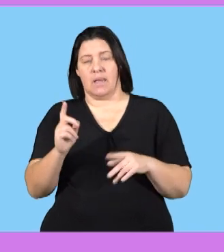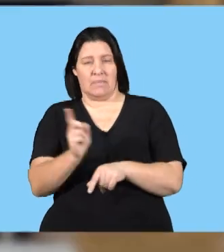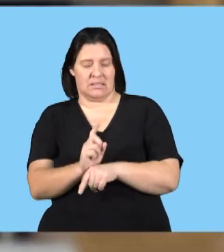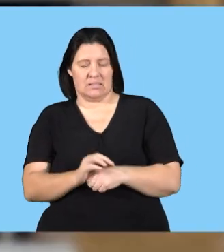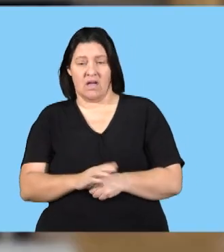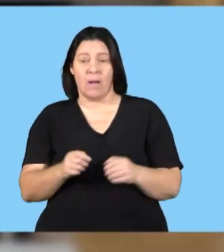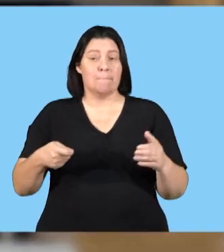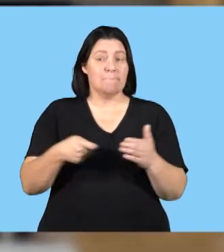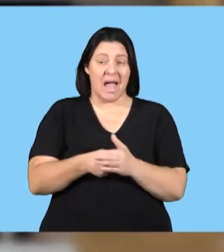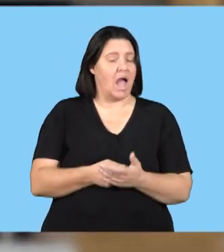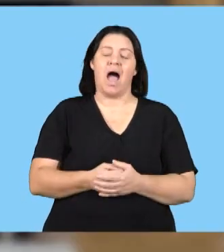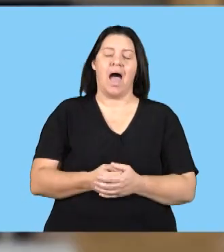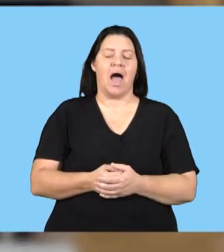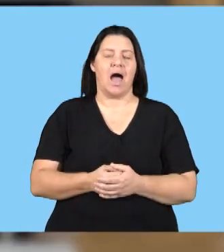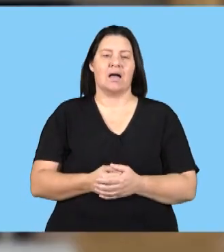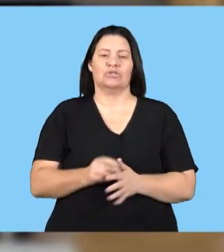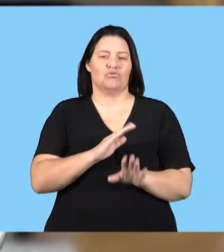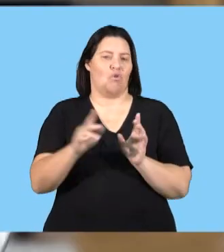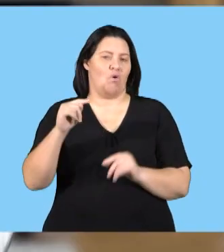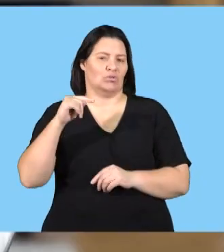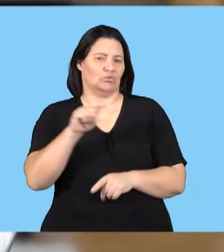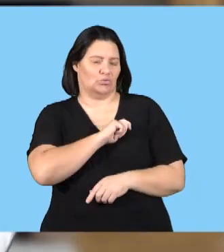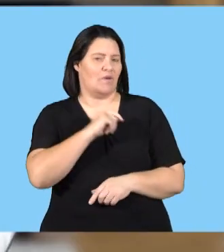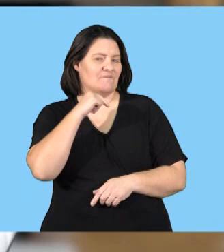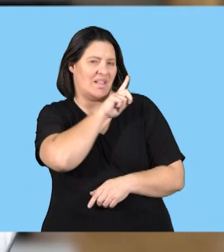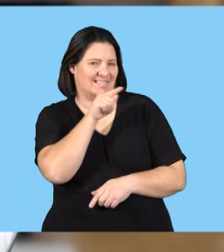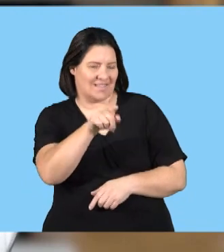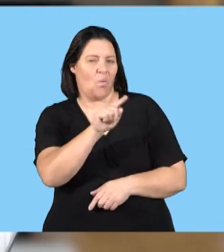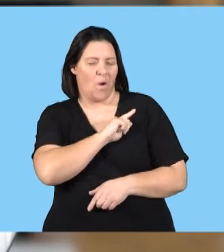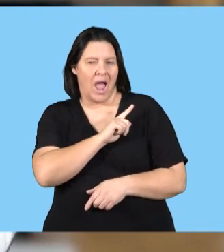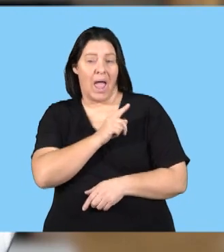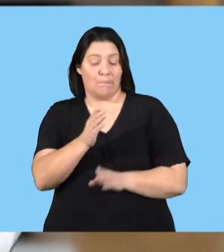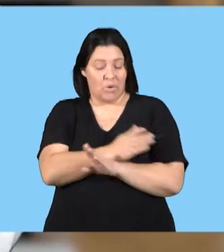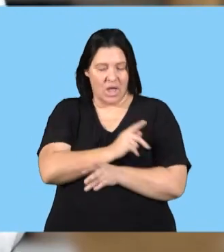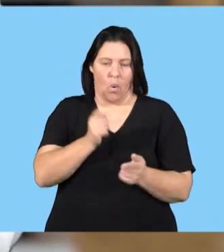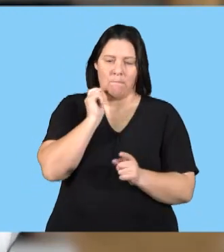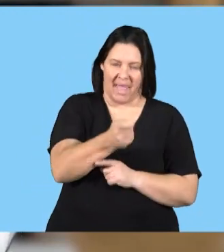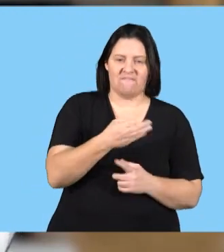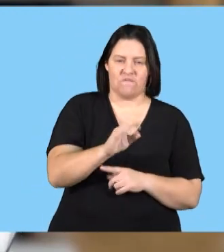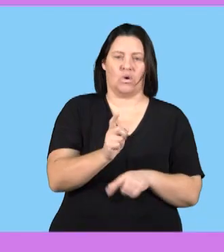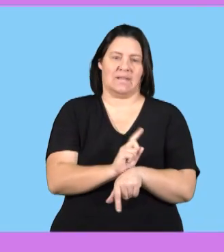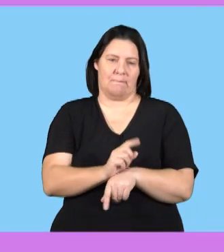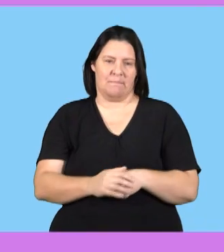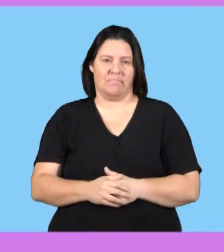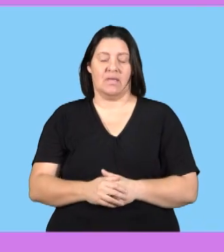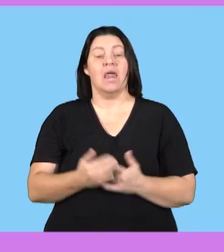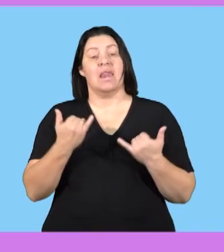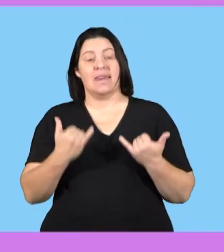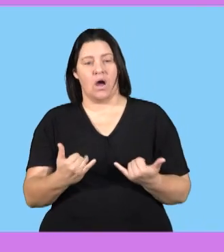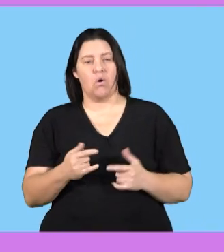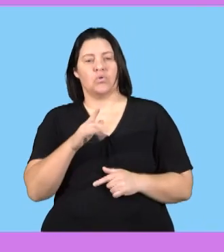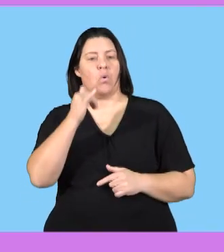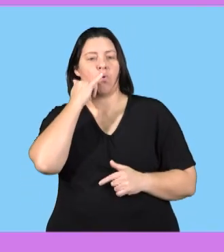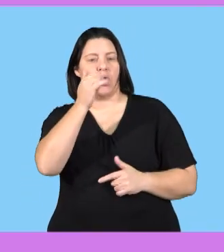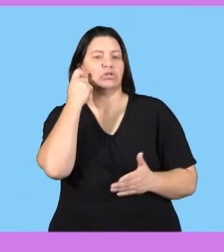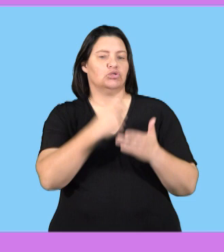buy prepaid, you basically pay for the minutes that you're going to spend. Okay, and then there's another question for us. Here we are asking,